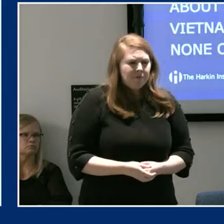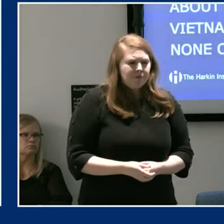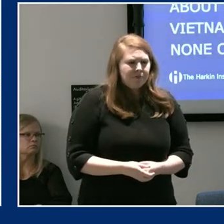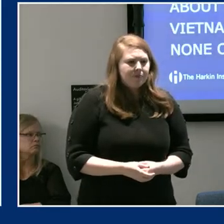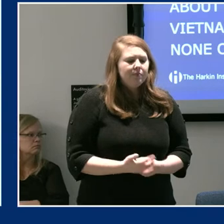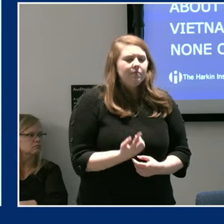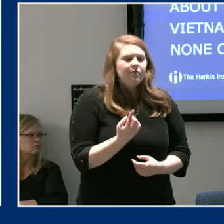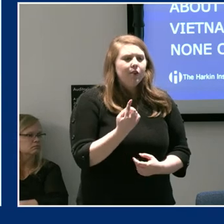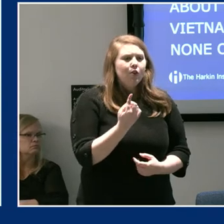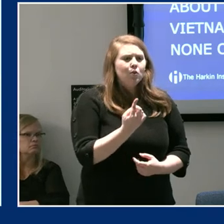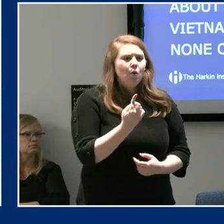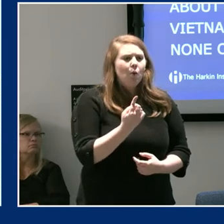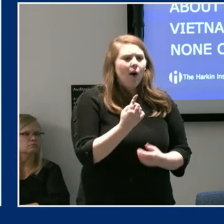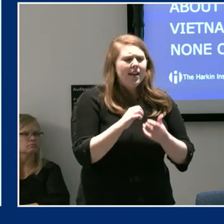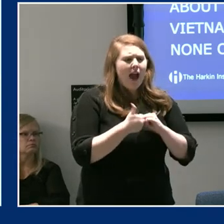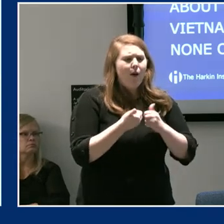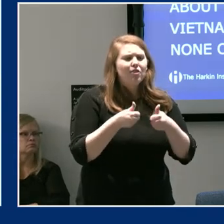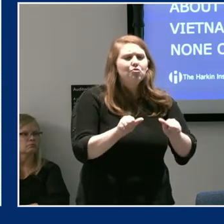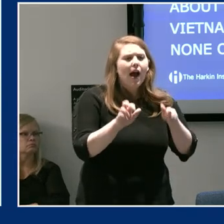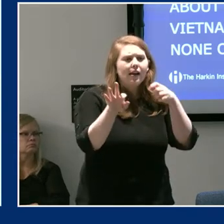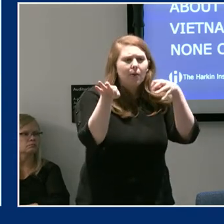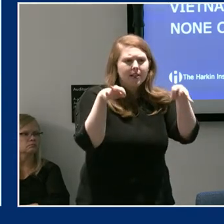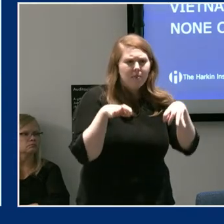One way I've tried to explain